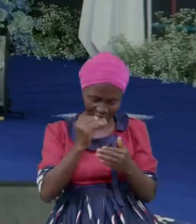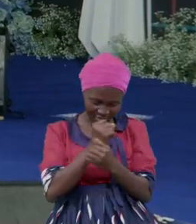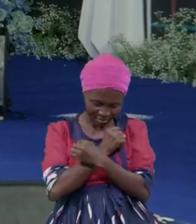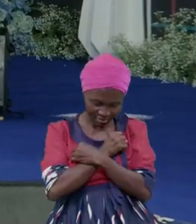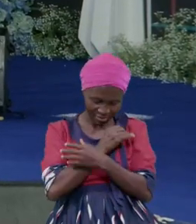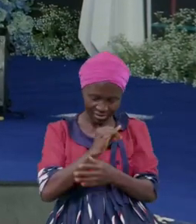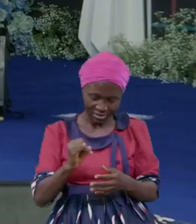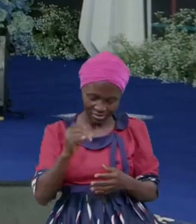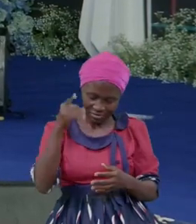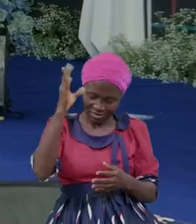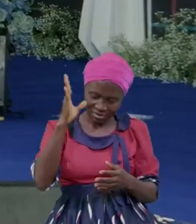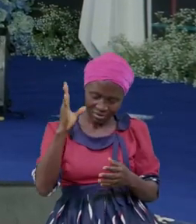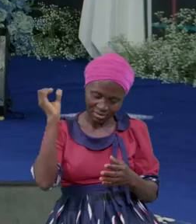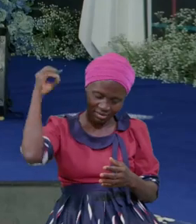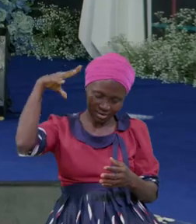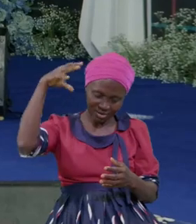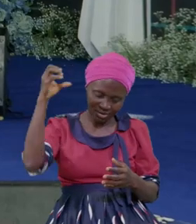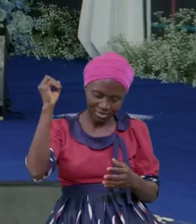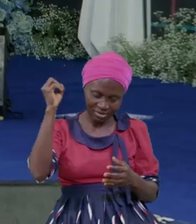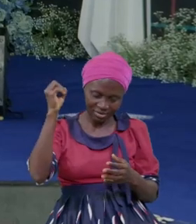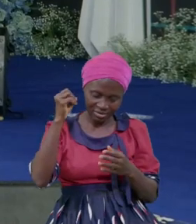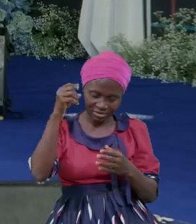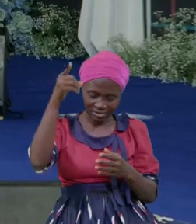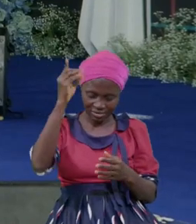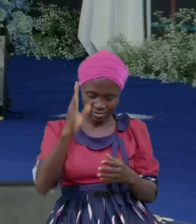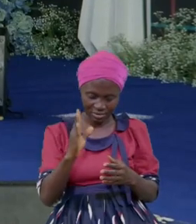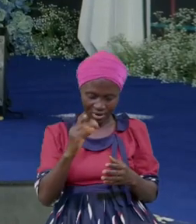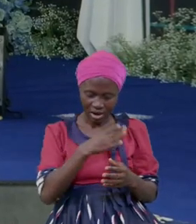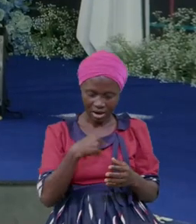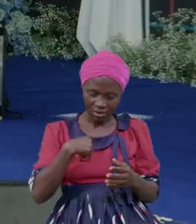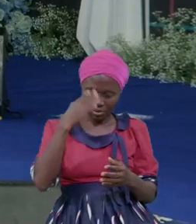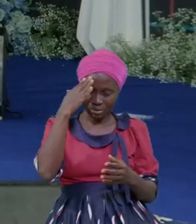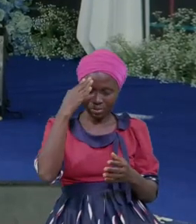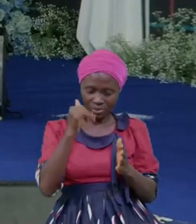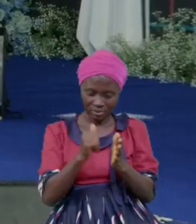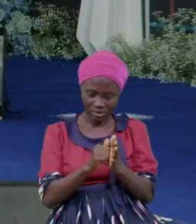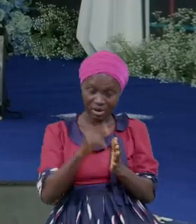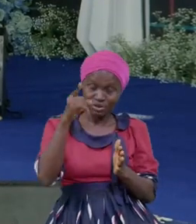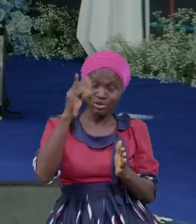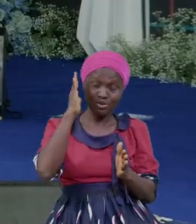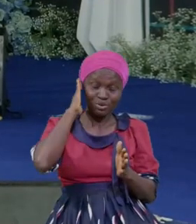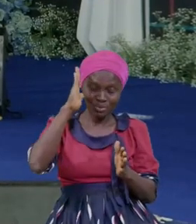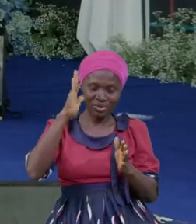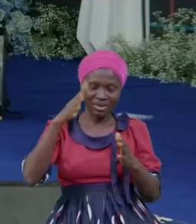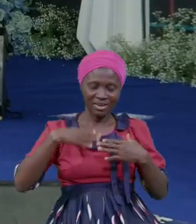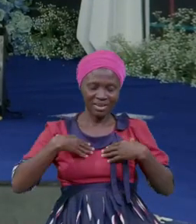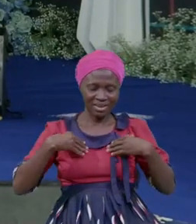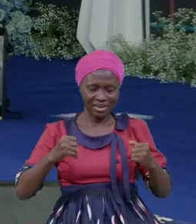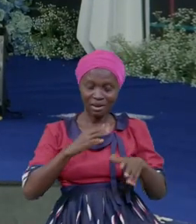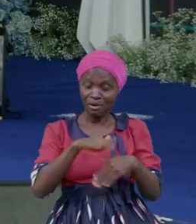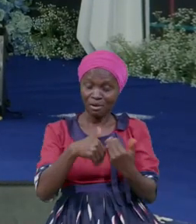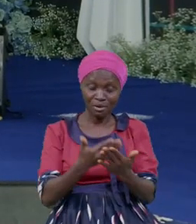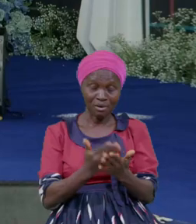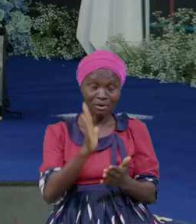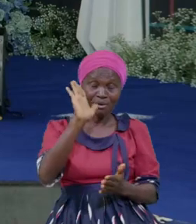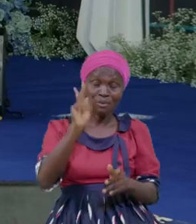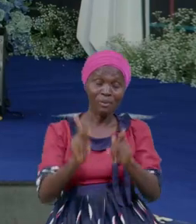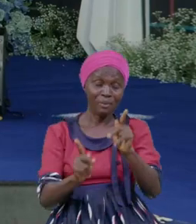gracious God. And we know you're going to heal all your people